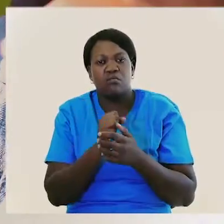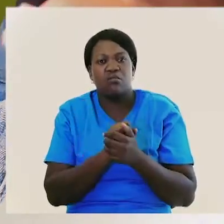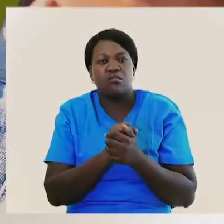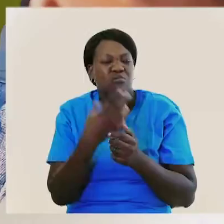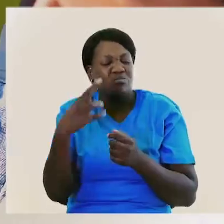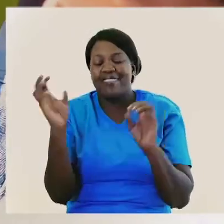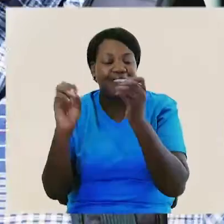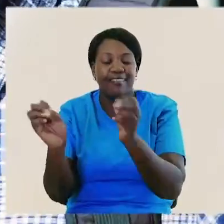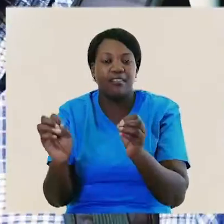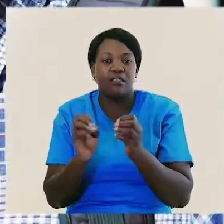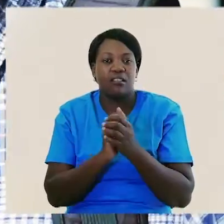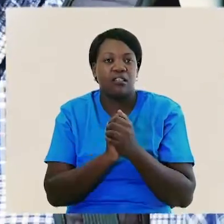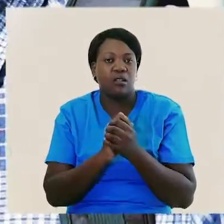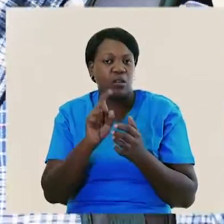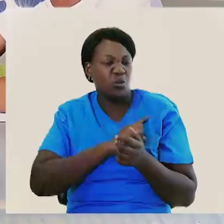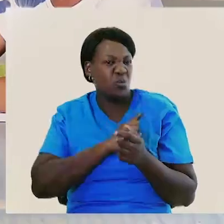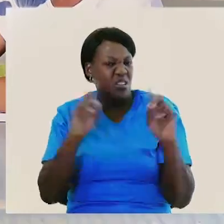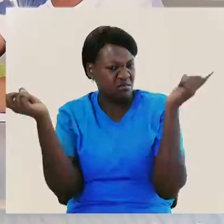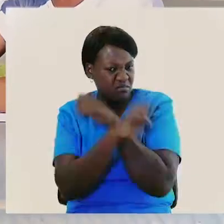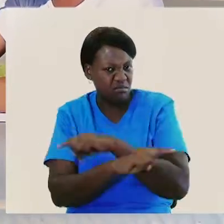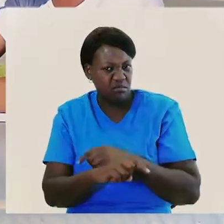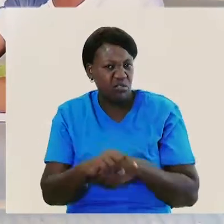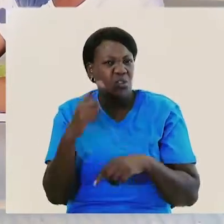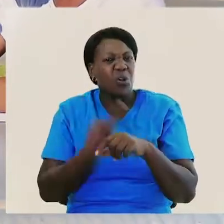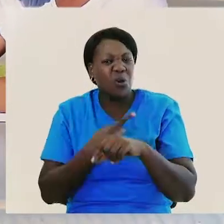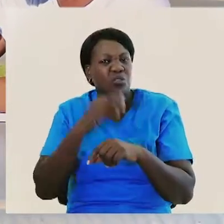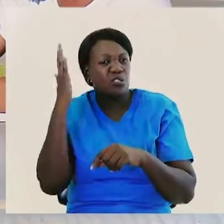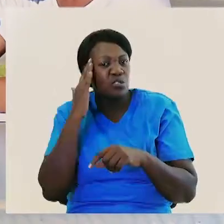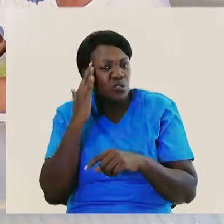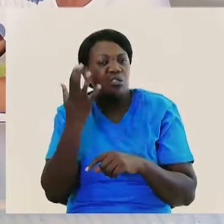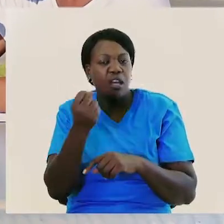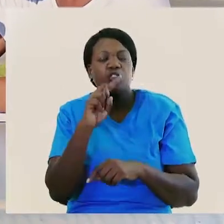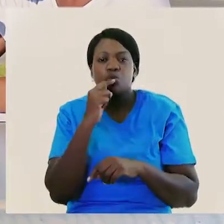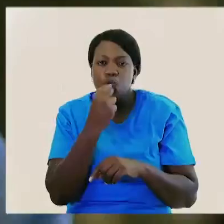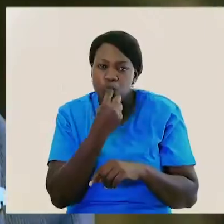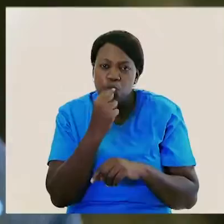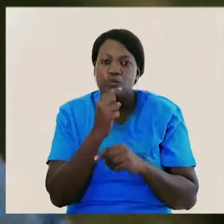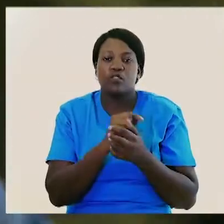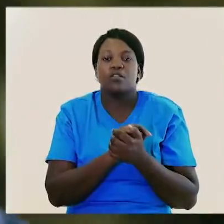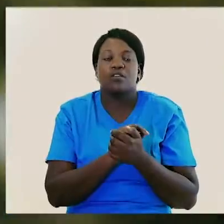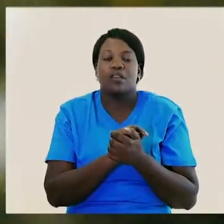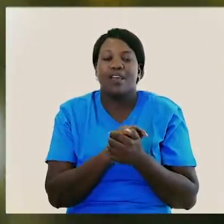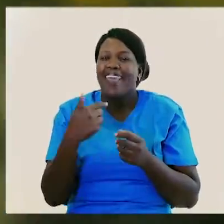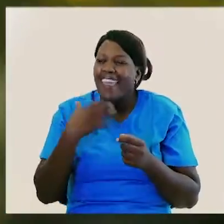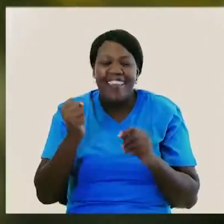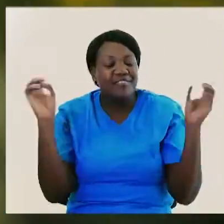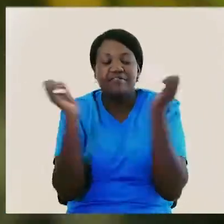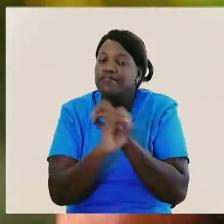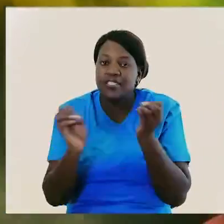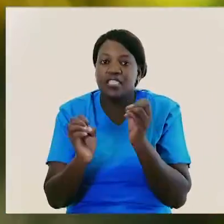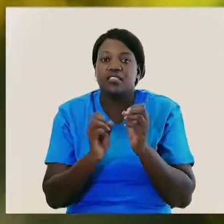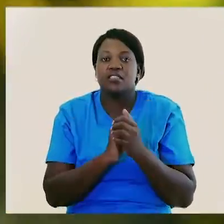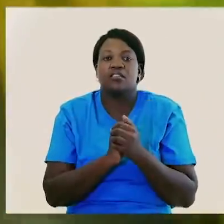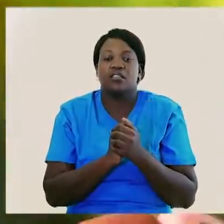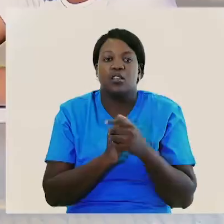you I don't have. Why are you lying, Michelle? I know you are forever having lollipops. I don't have, Patrick. Take